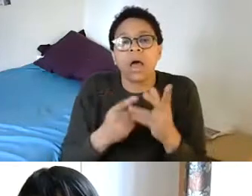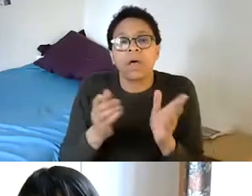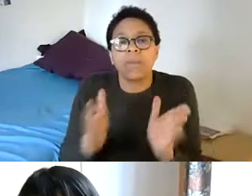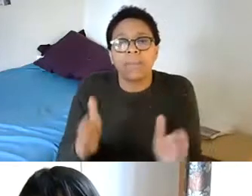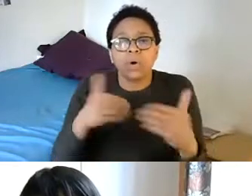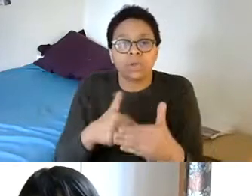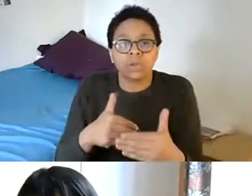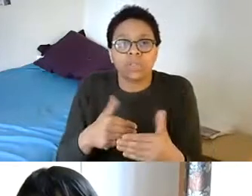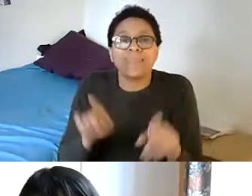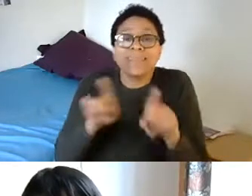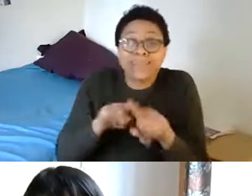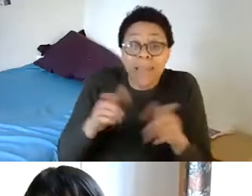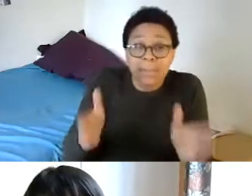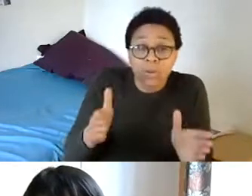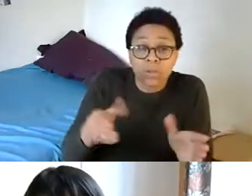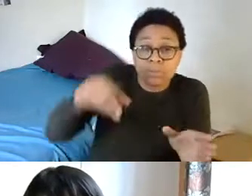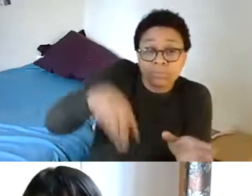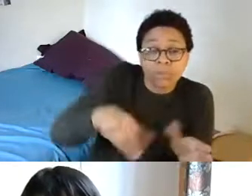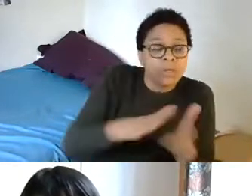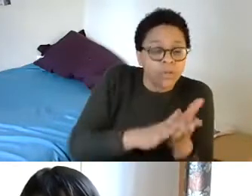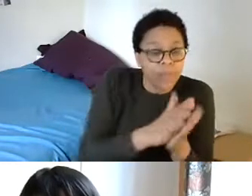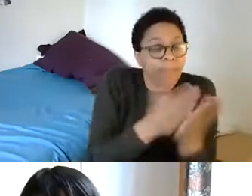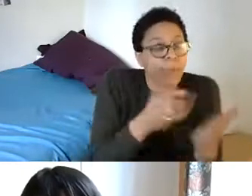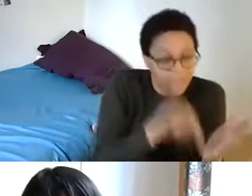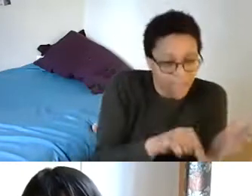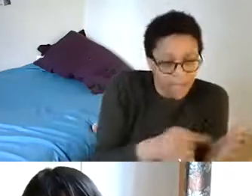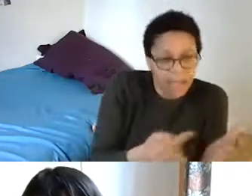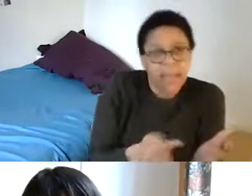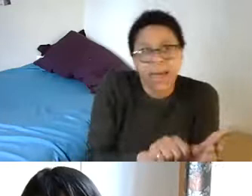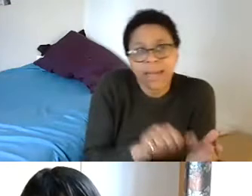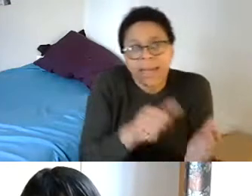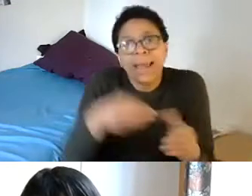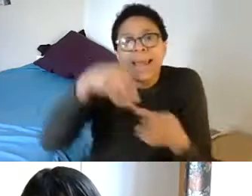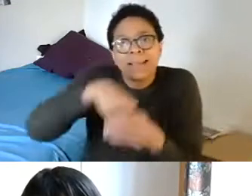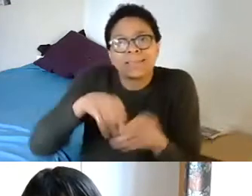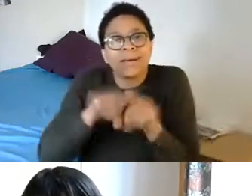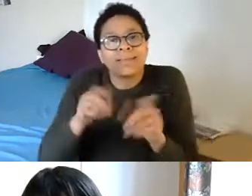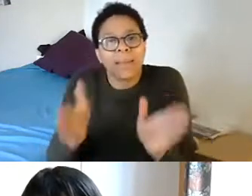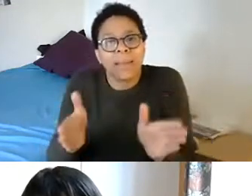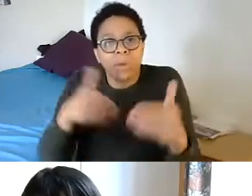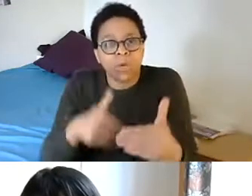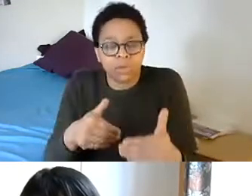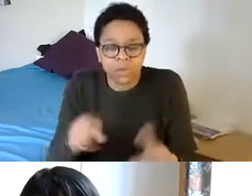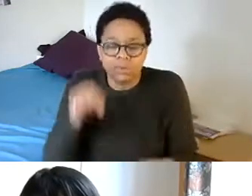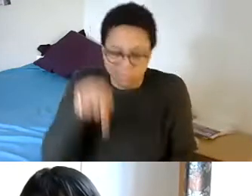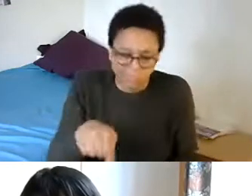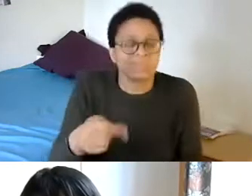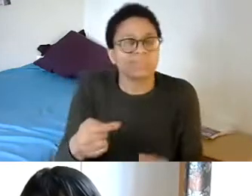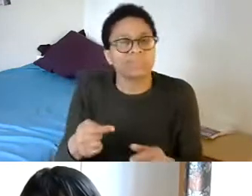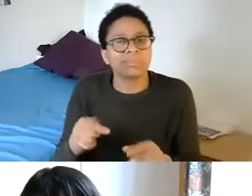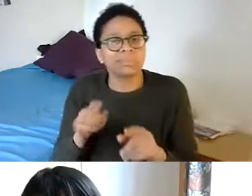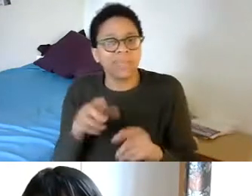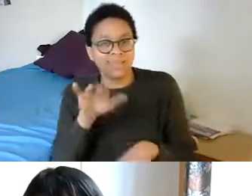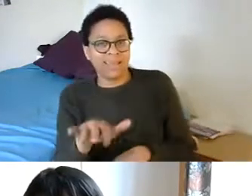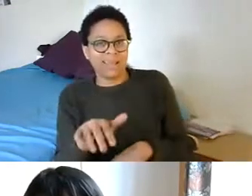way of doing it. Or if we have to remove the painting altogether, make sure there's a facsimile that is kept within the book and a note that says on